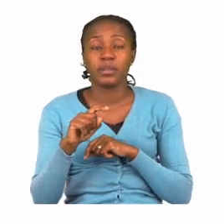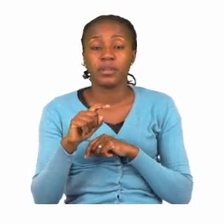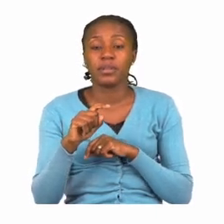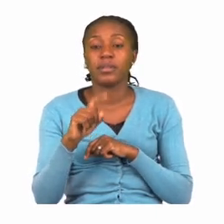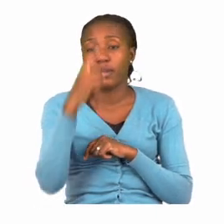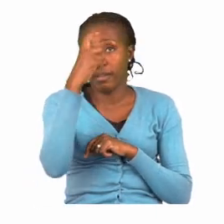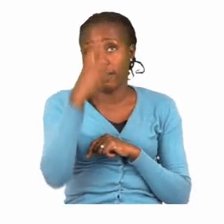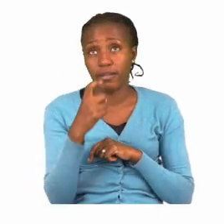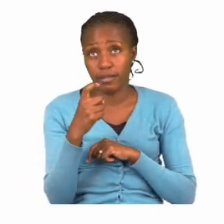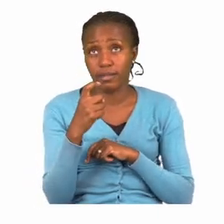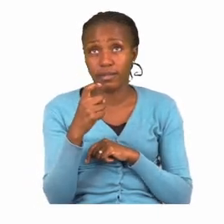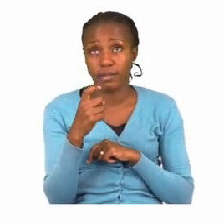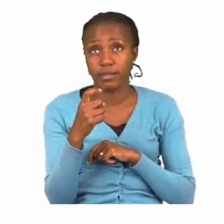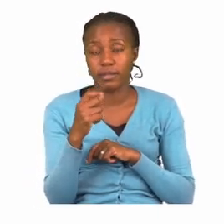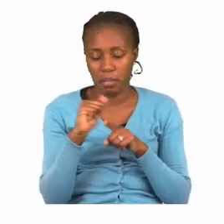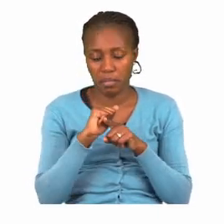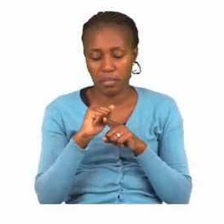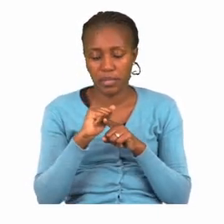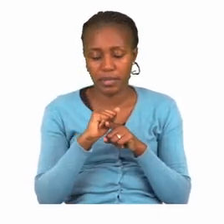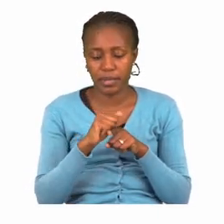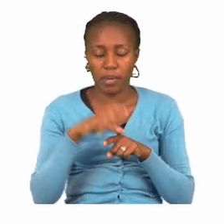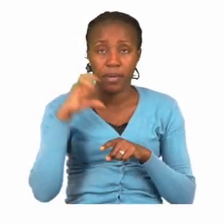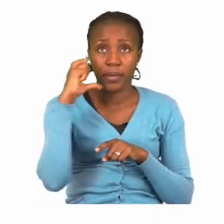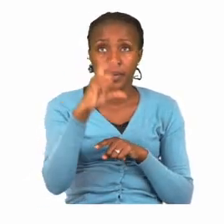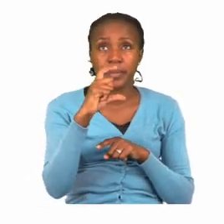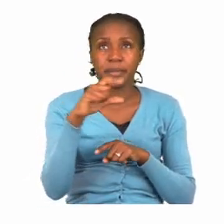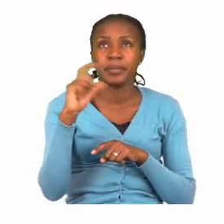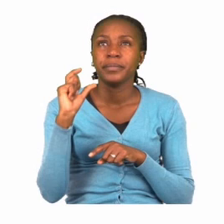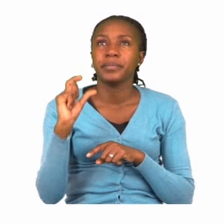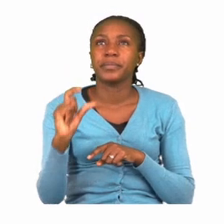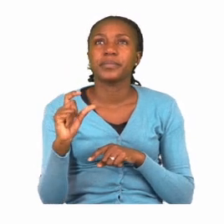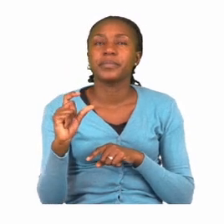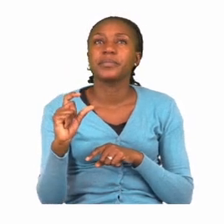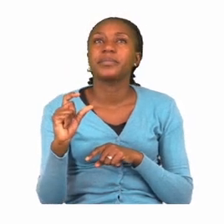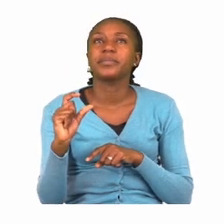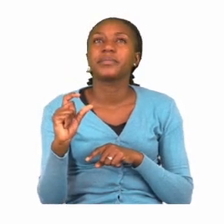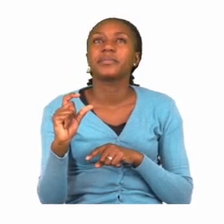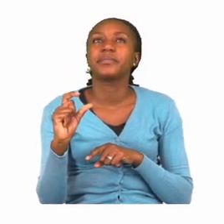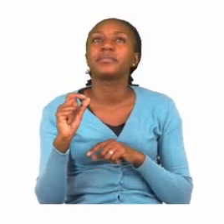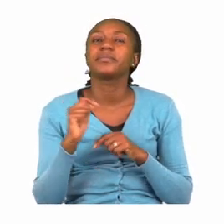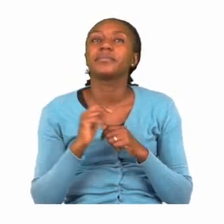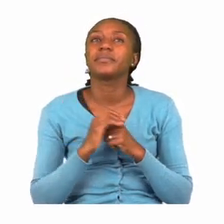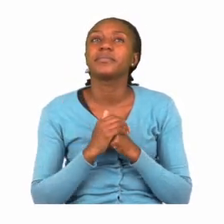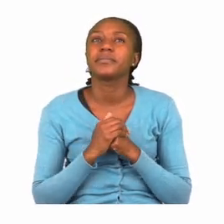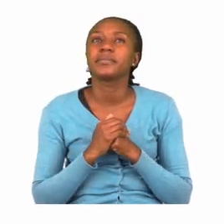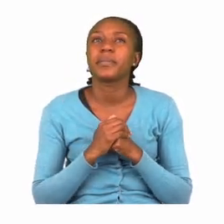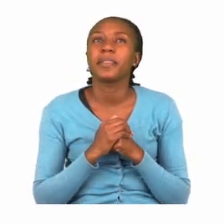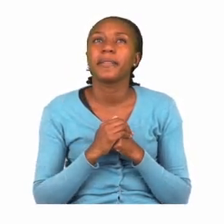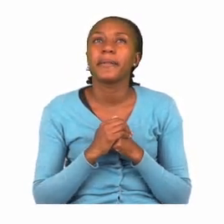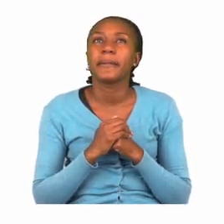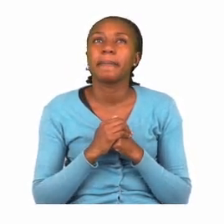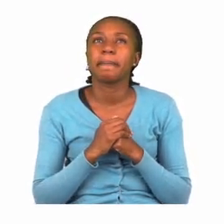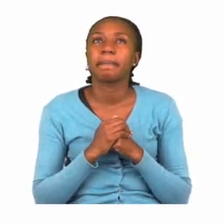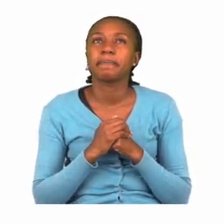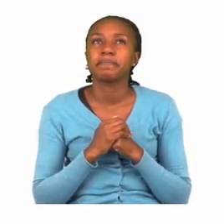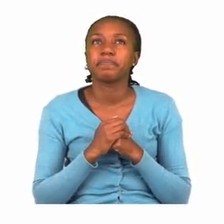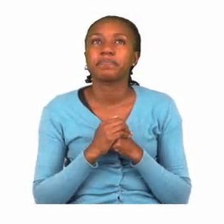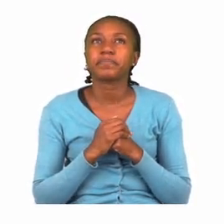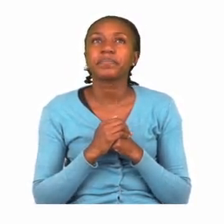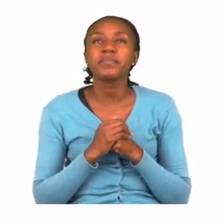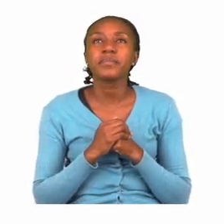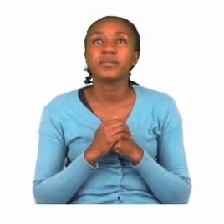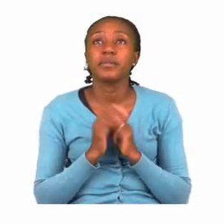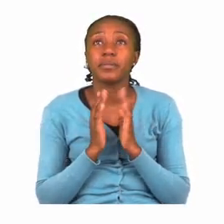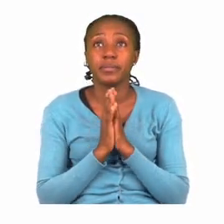given in a capital letter and in a small letter. So when we trace,